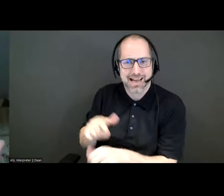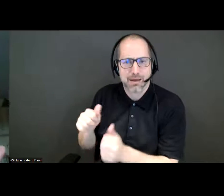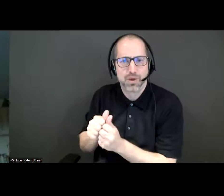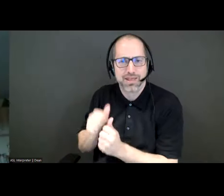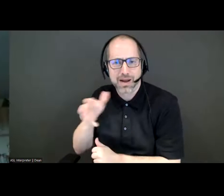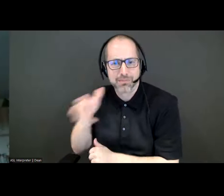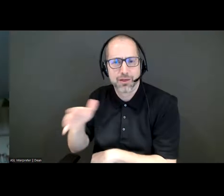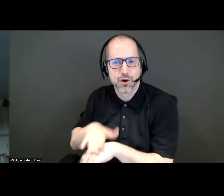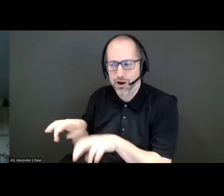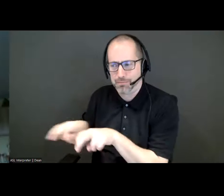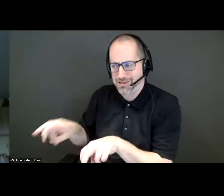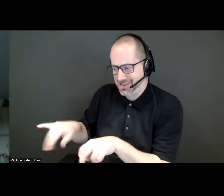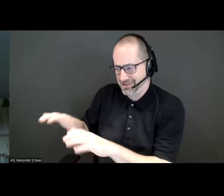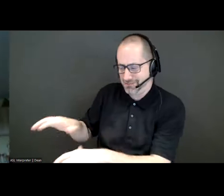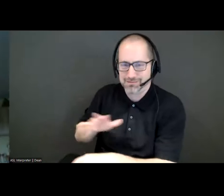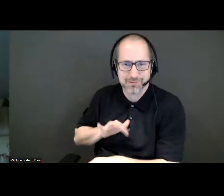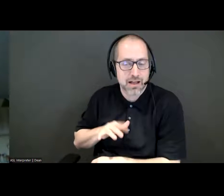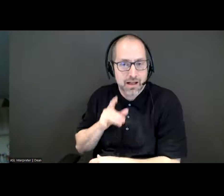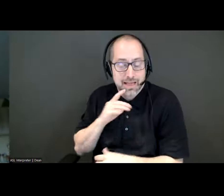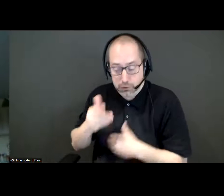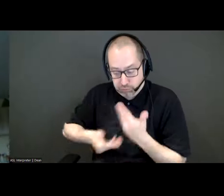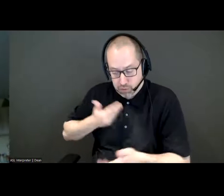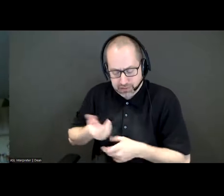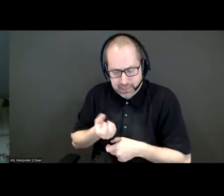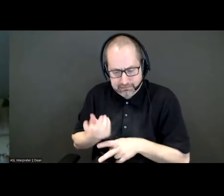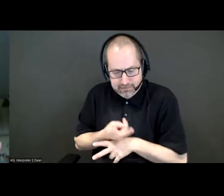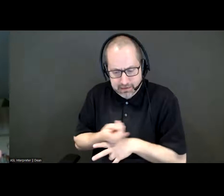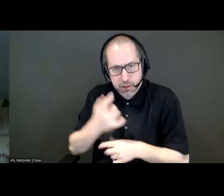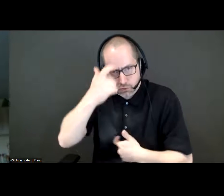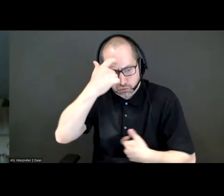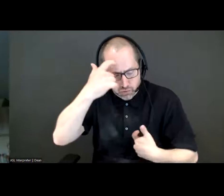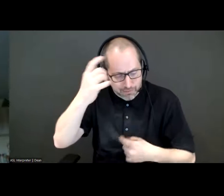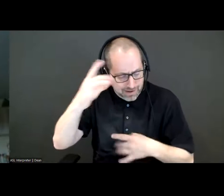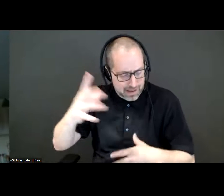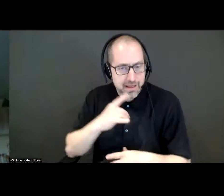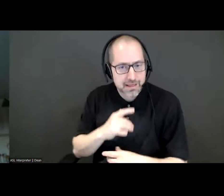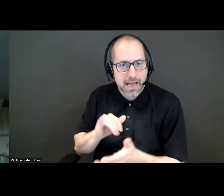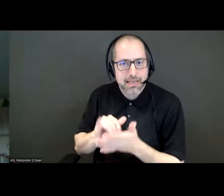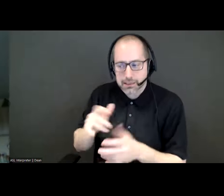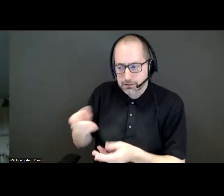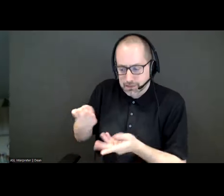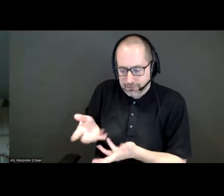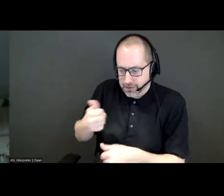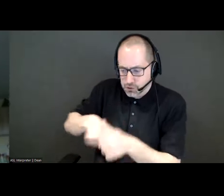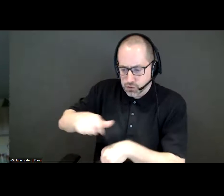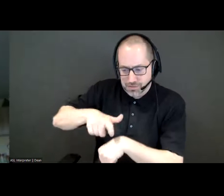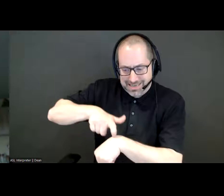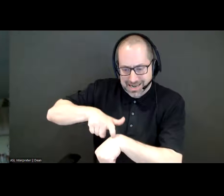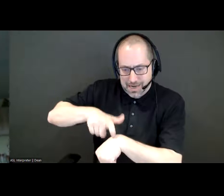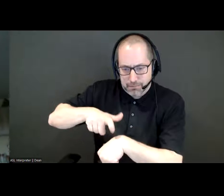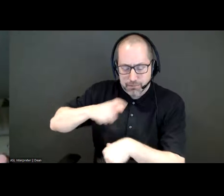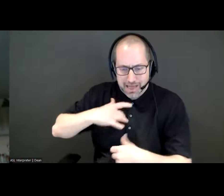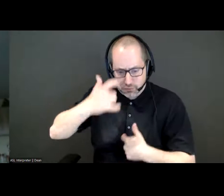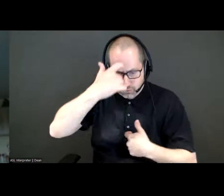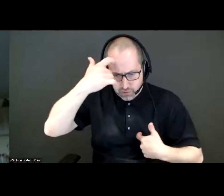trauma, and I gather that's the main cure, is the time to process and integrate the trauma so that